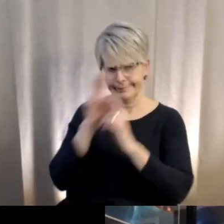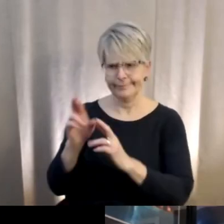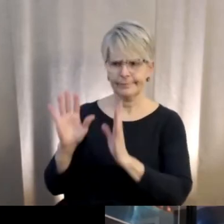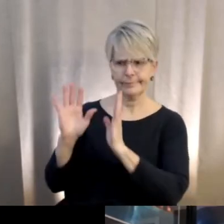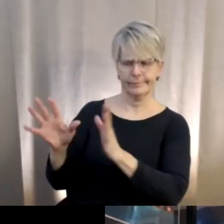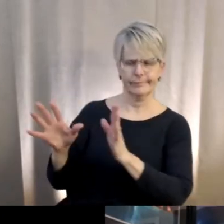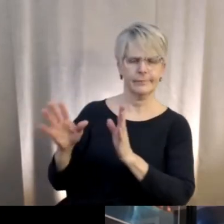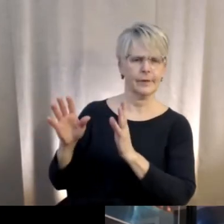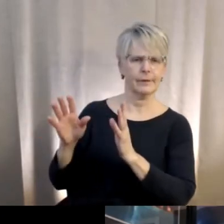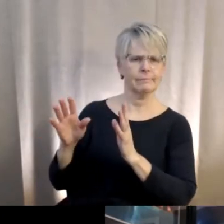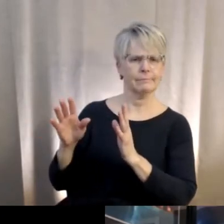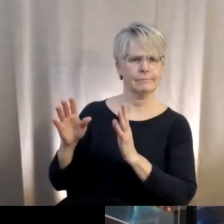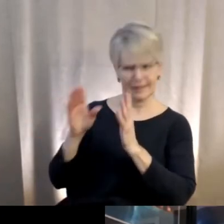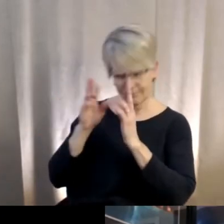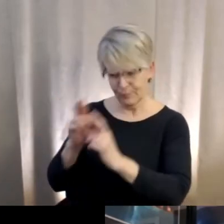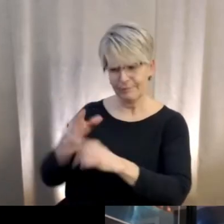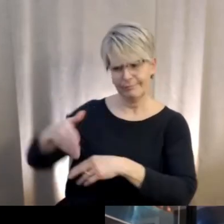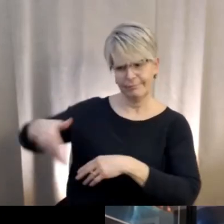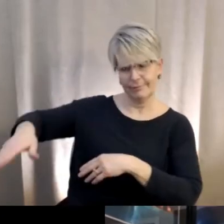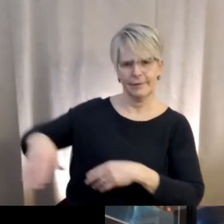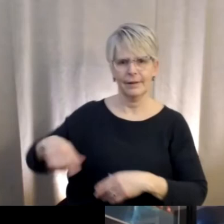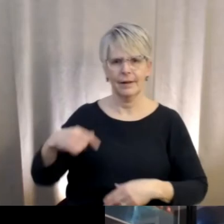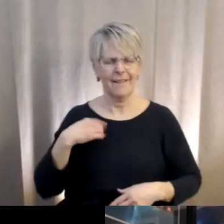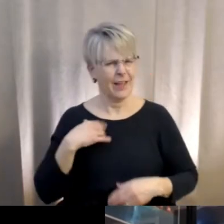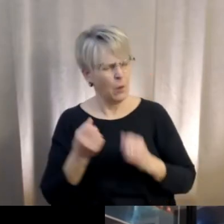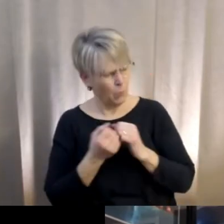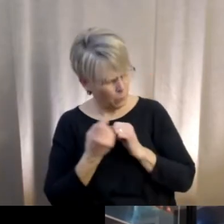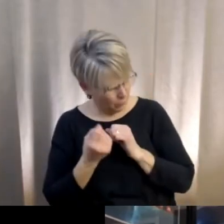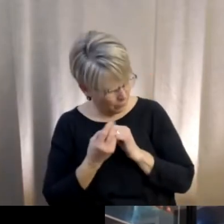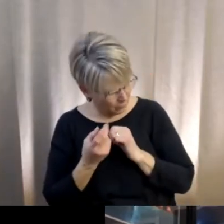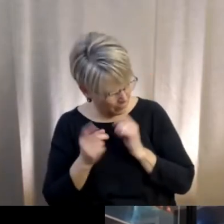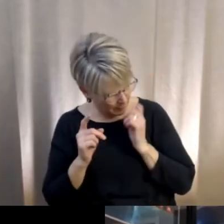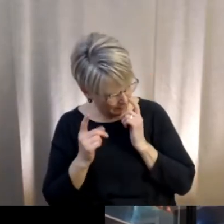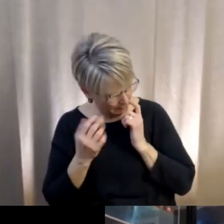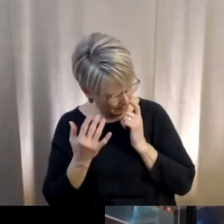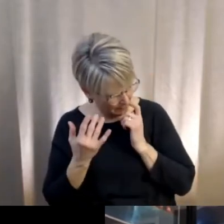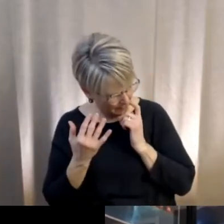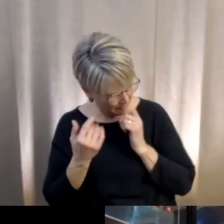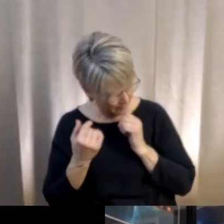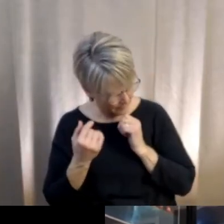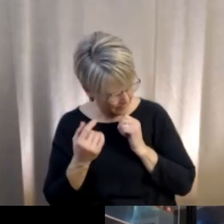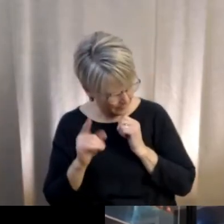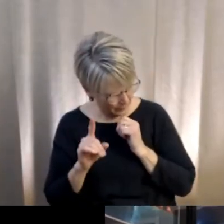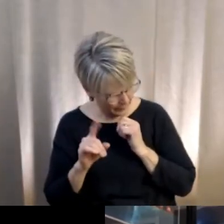life and what's going on with them. I feel like I have another one or two here, just a second.